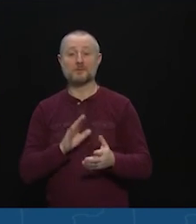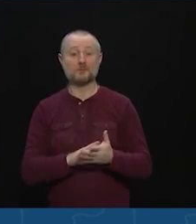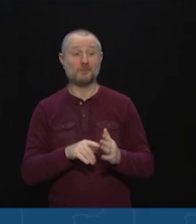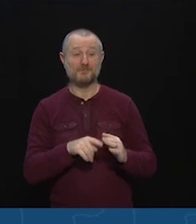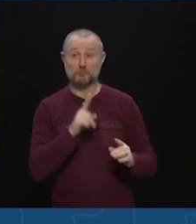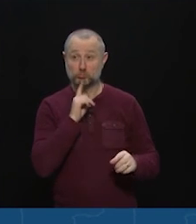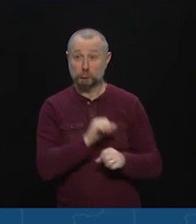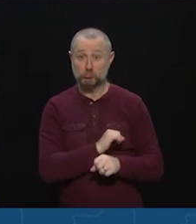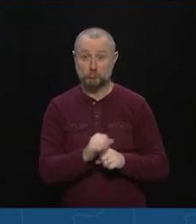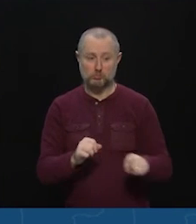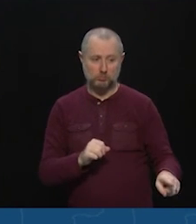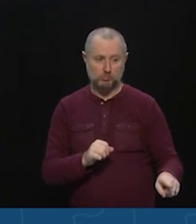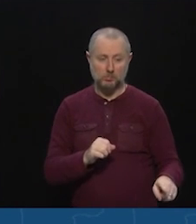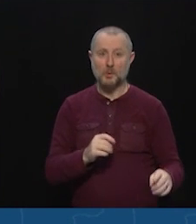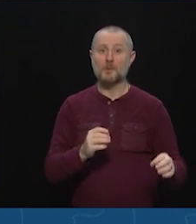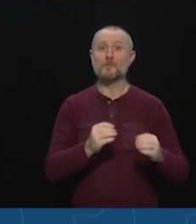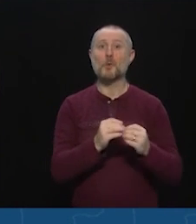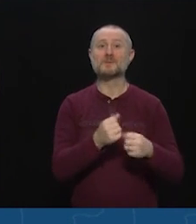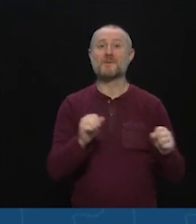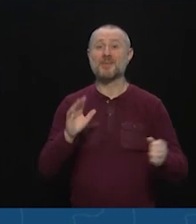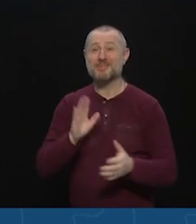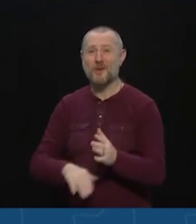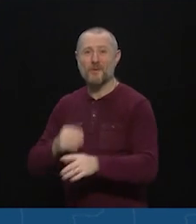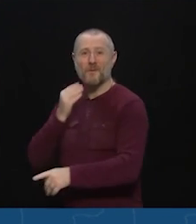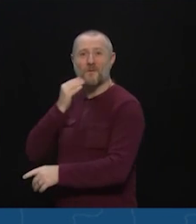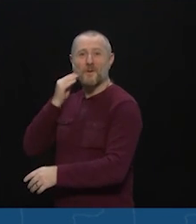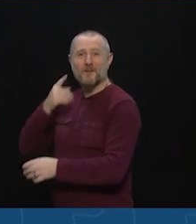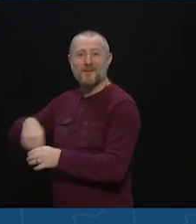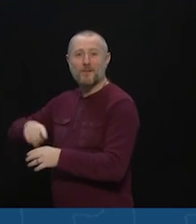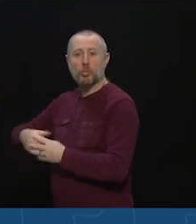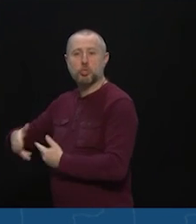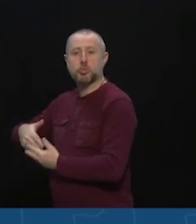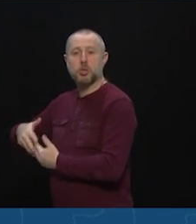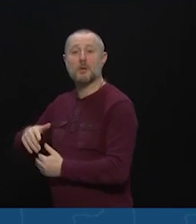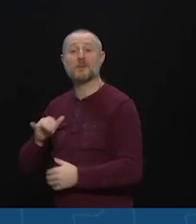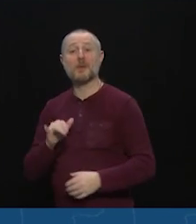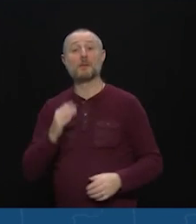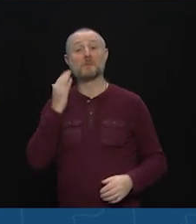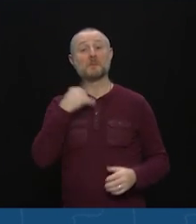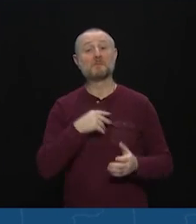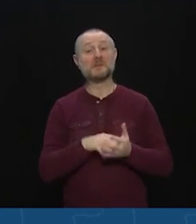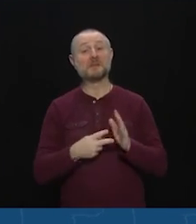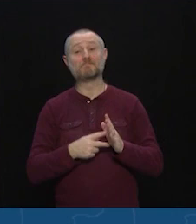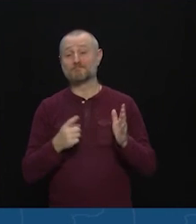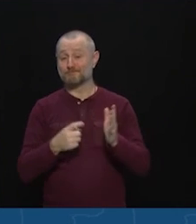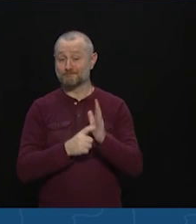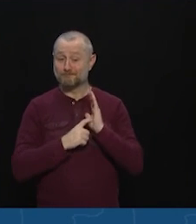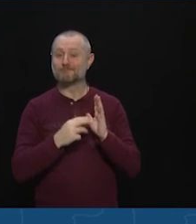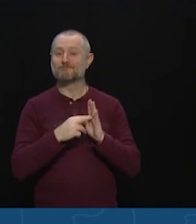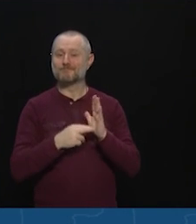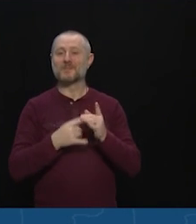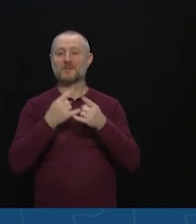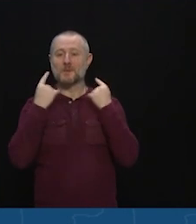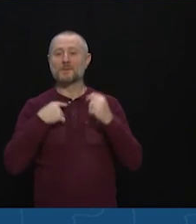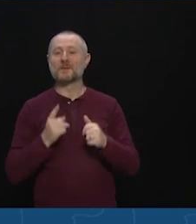before they went into effect. When the mask mandate went into effect, it was my first day on the job as